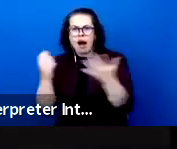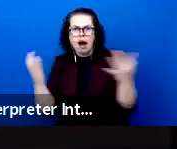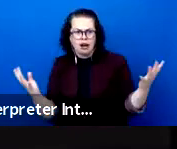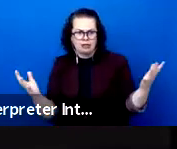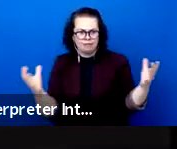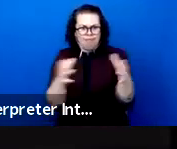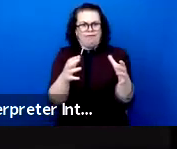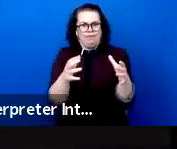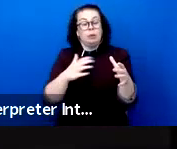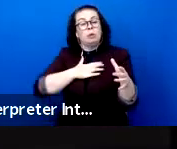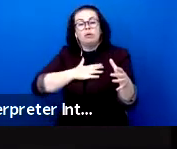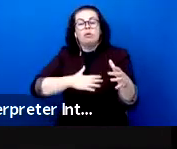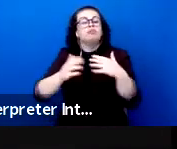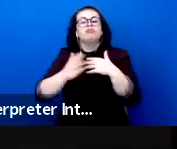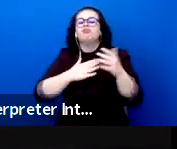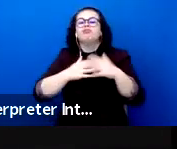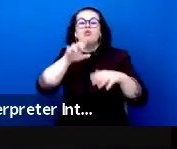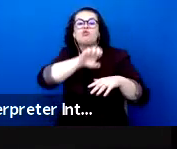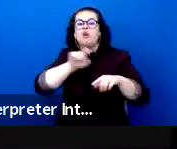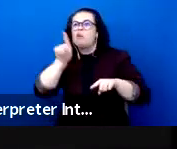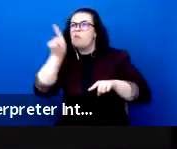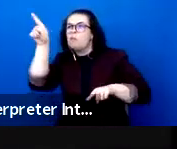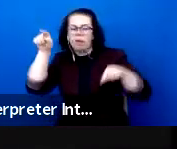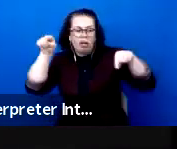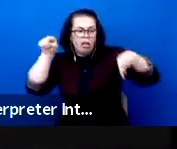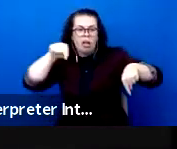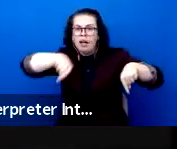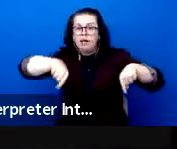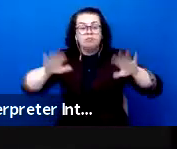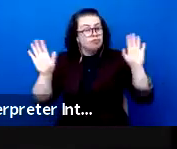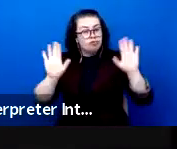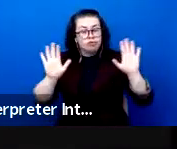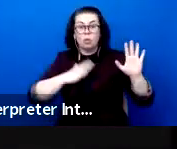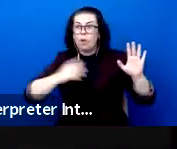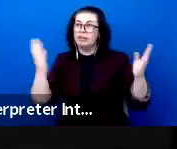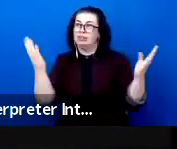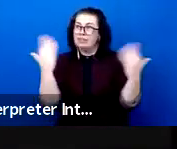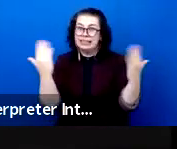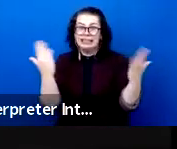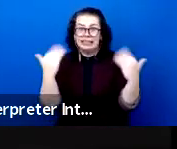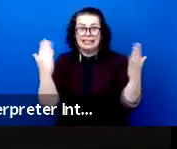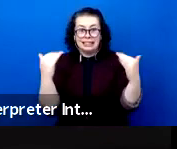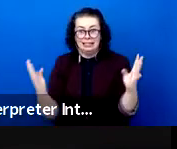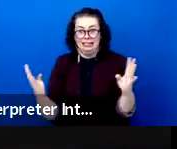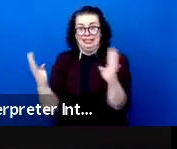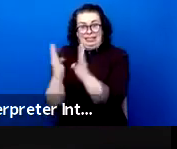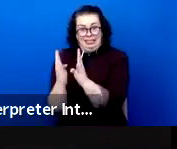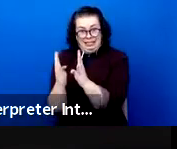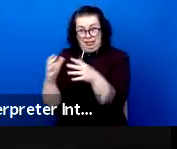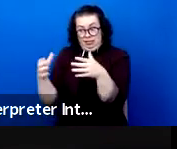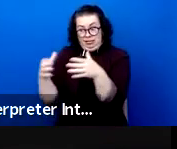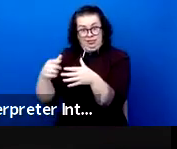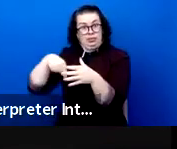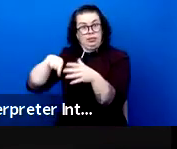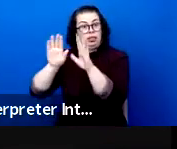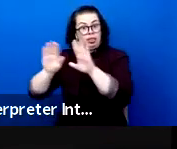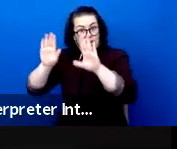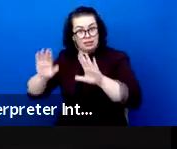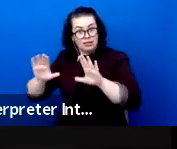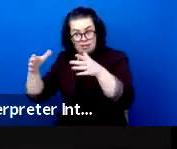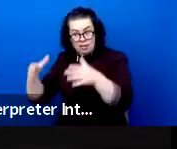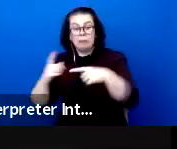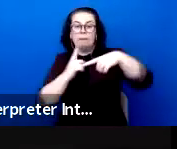in whatever sector we work, in dialogue with those who organize public policies in support of culture.